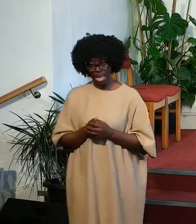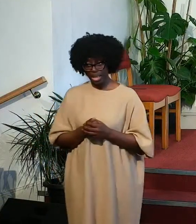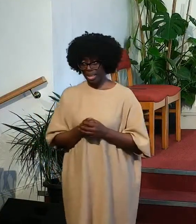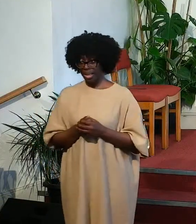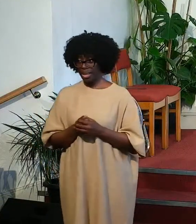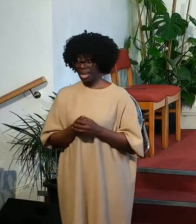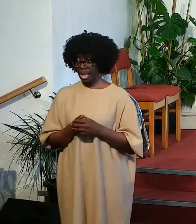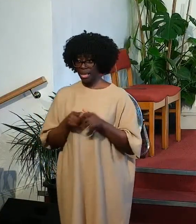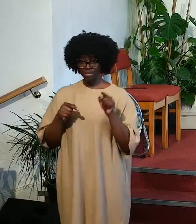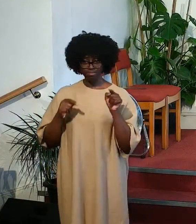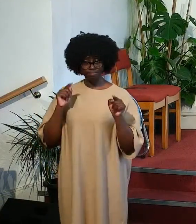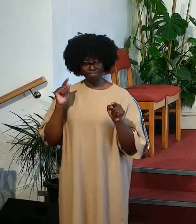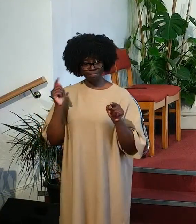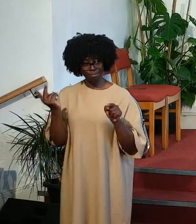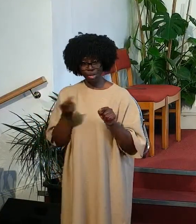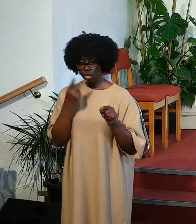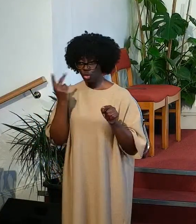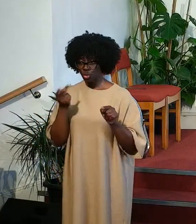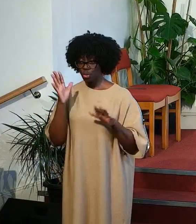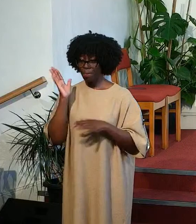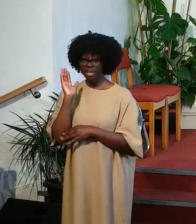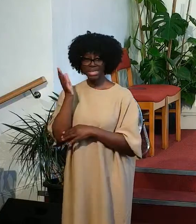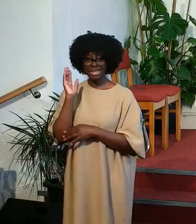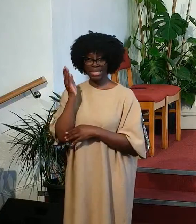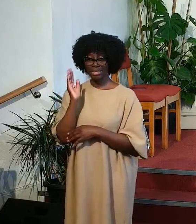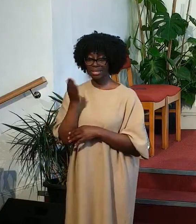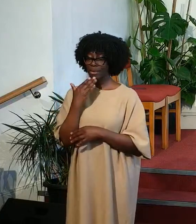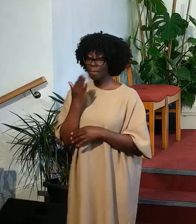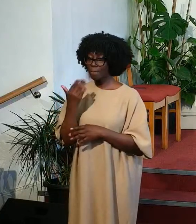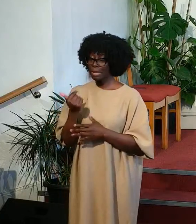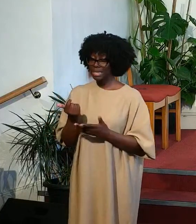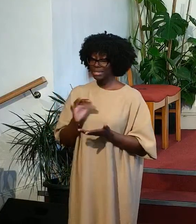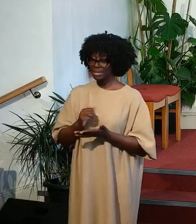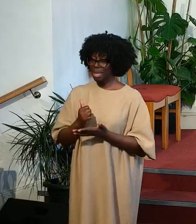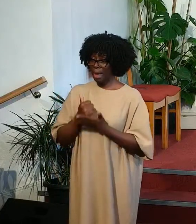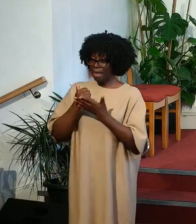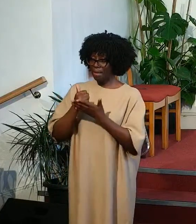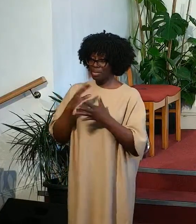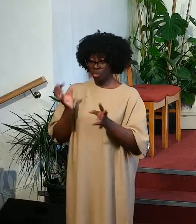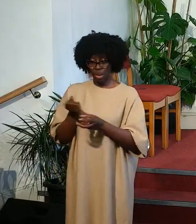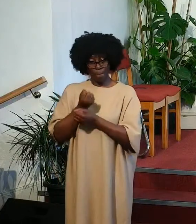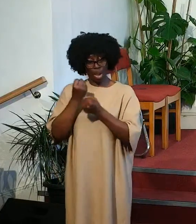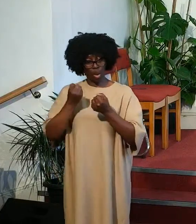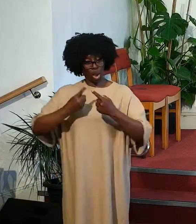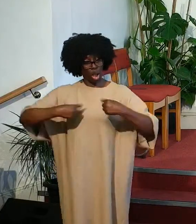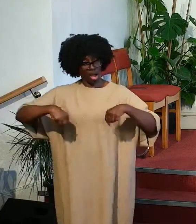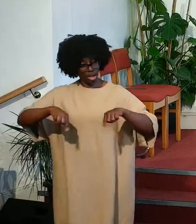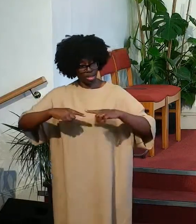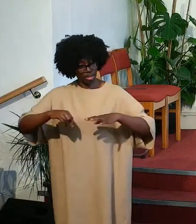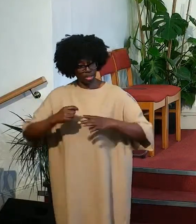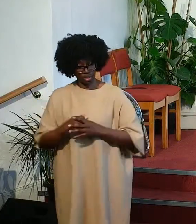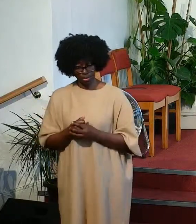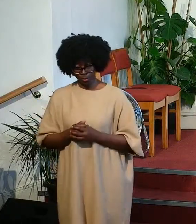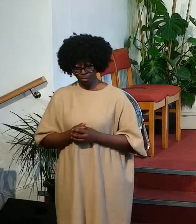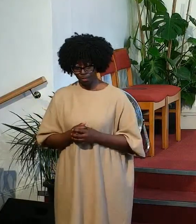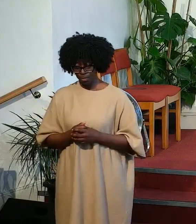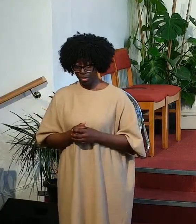continue to empower us and give us the knowledge to know what to do, that we will look after these beautiful bodies You have made for